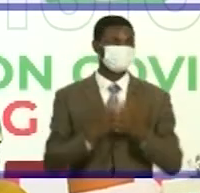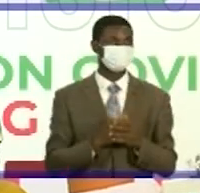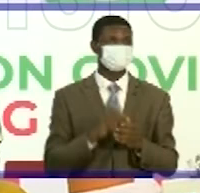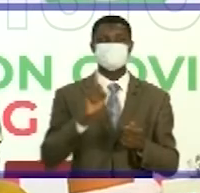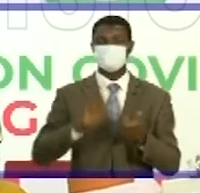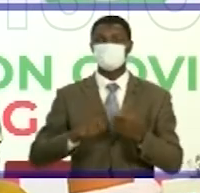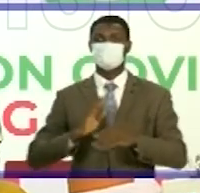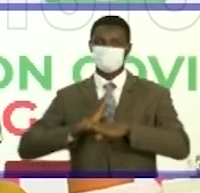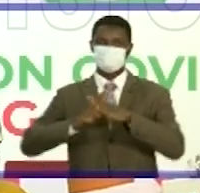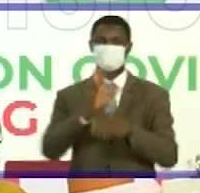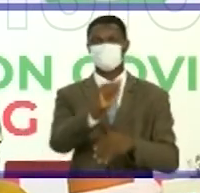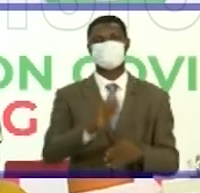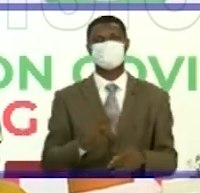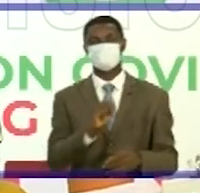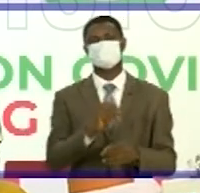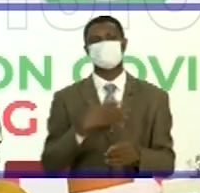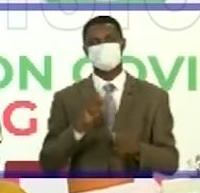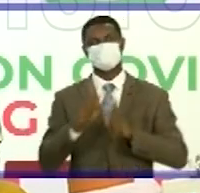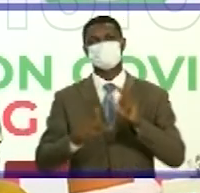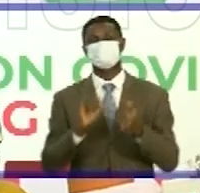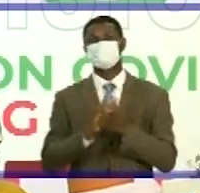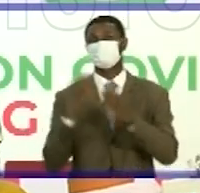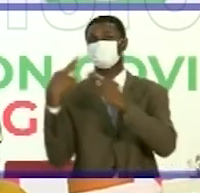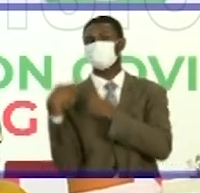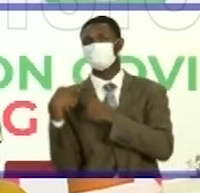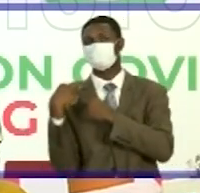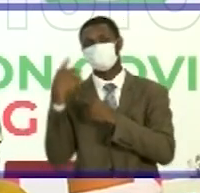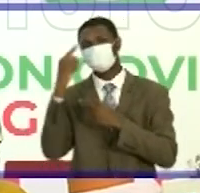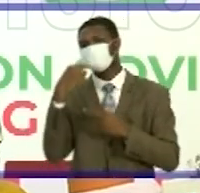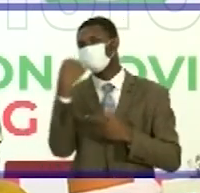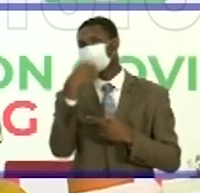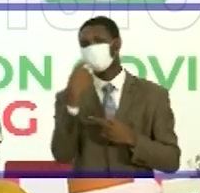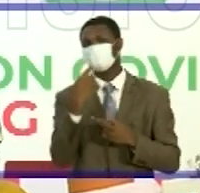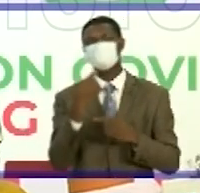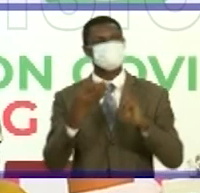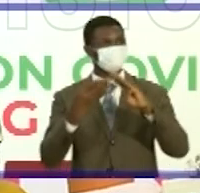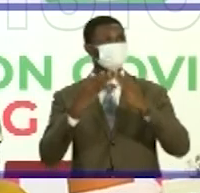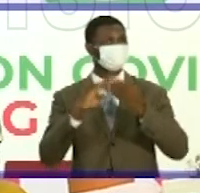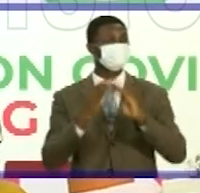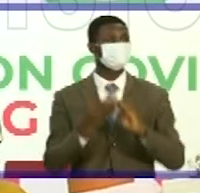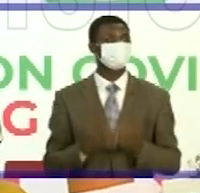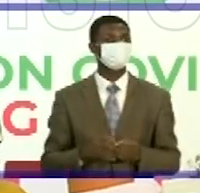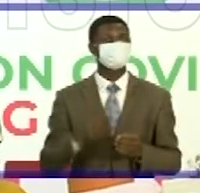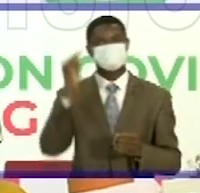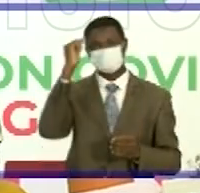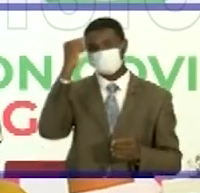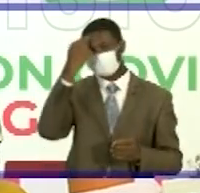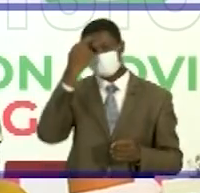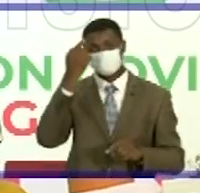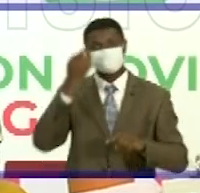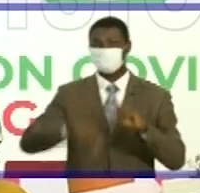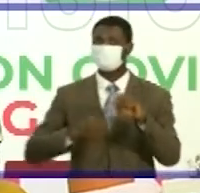and protect their people. But that responsibility can only be owned by the communities. Government cannot